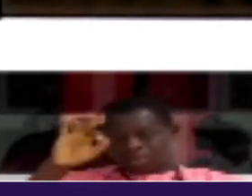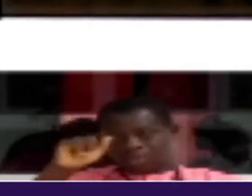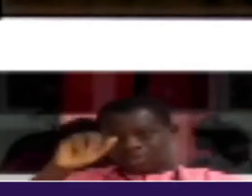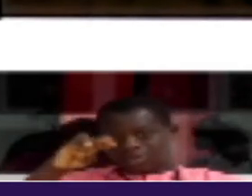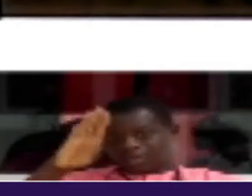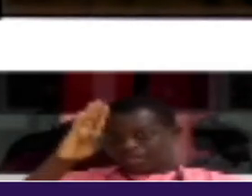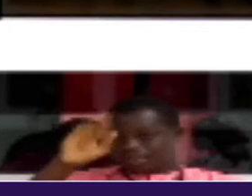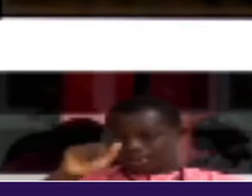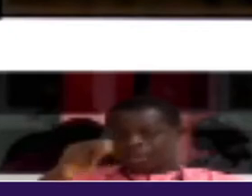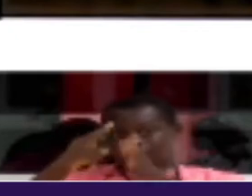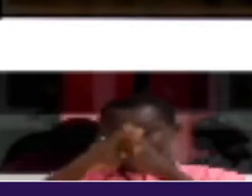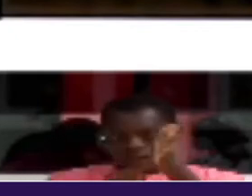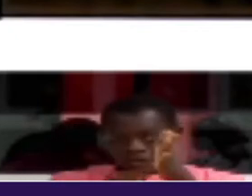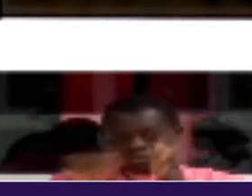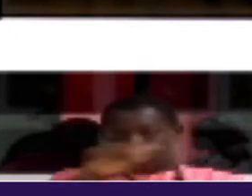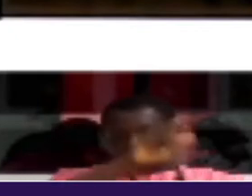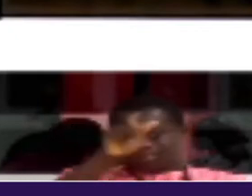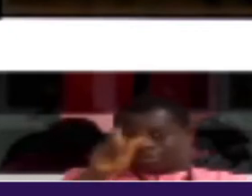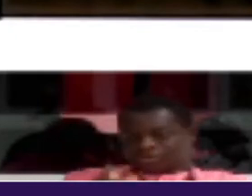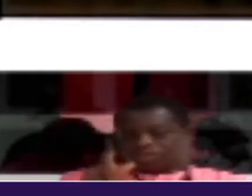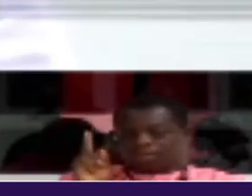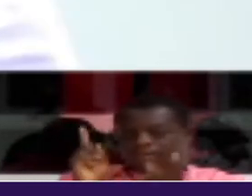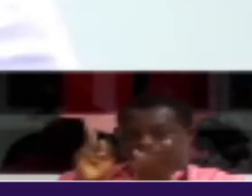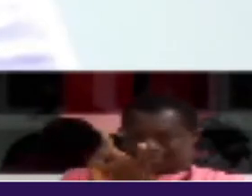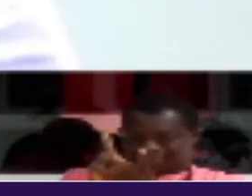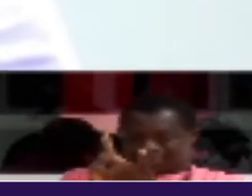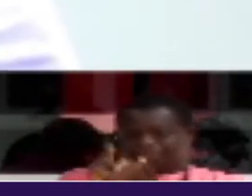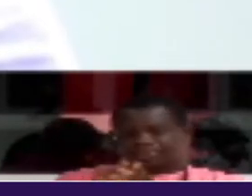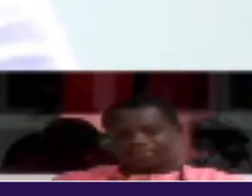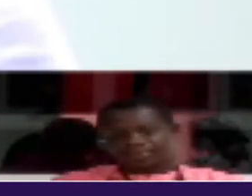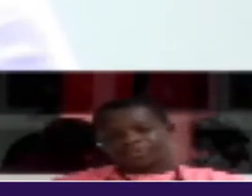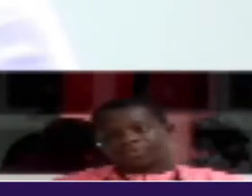needed someone to go to him.